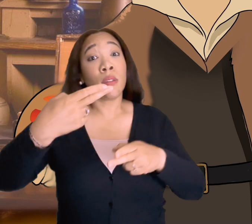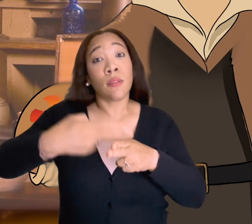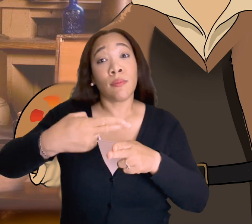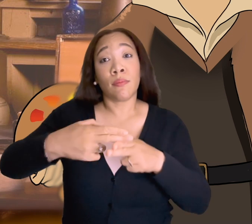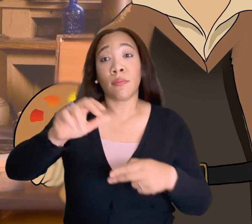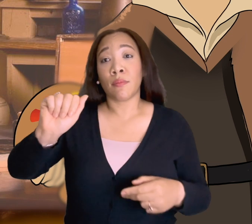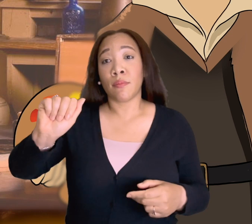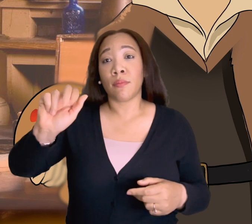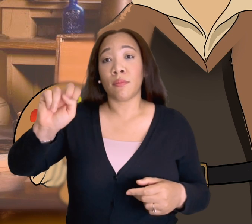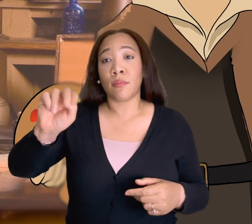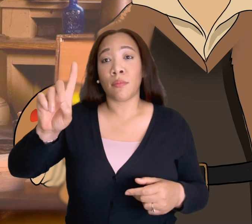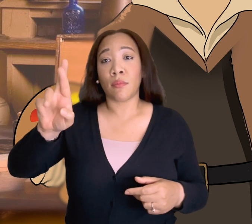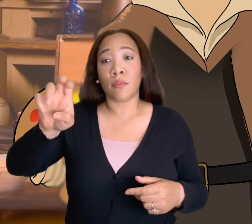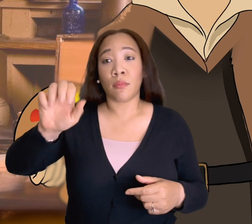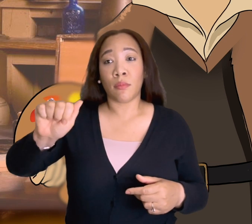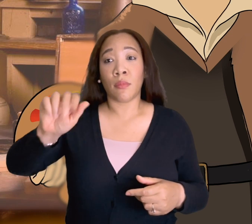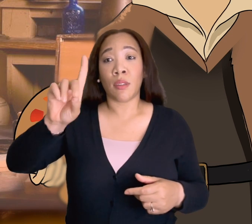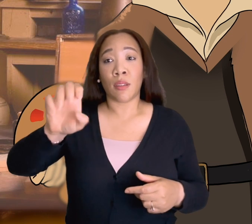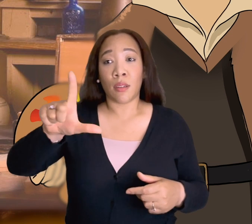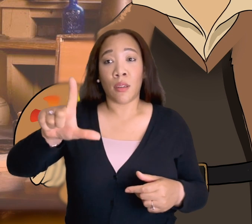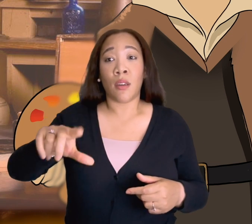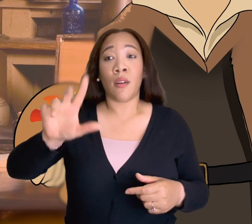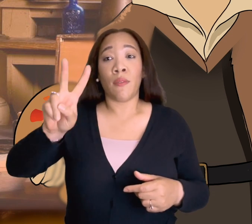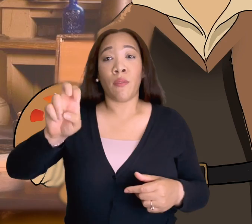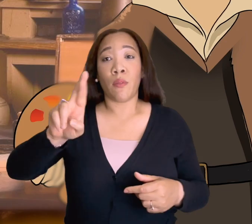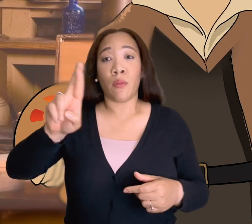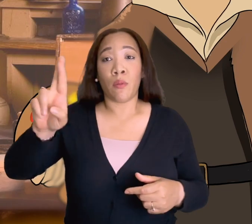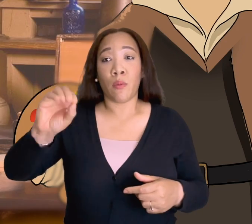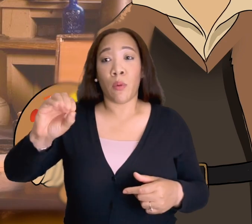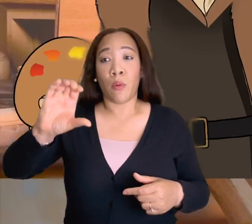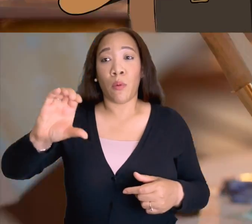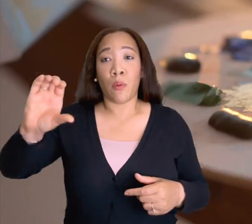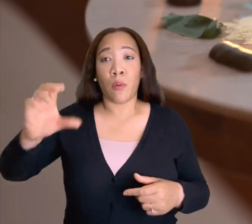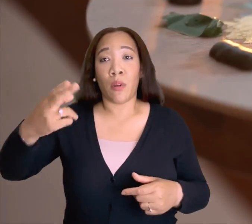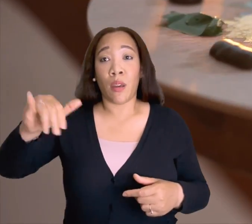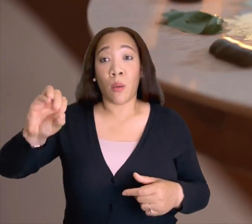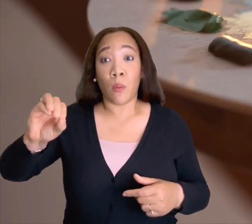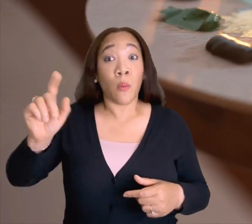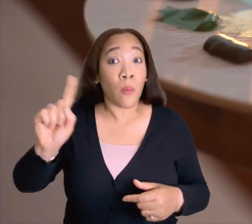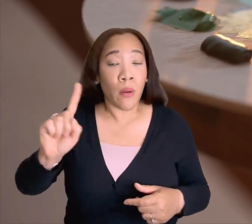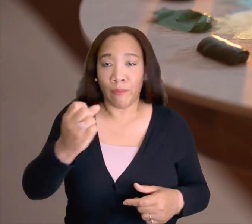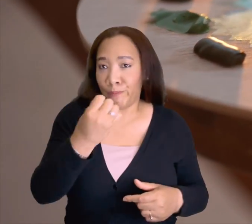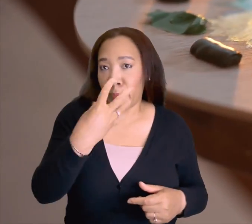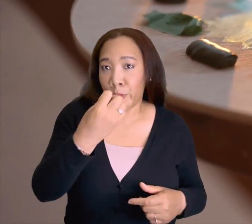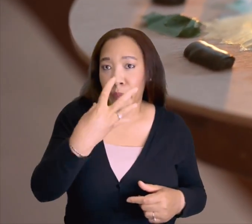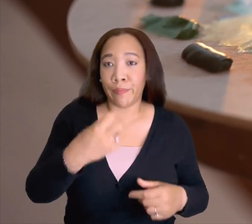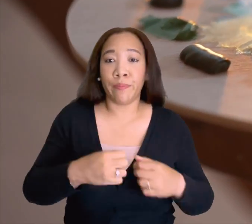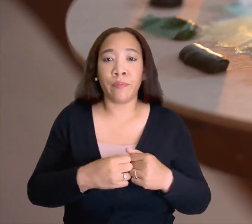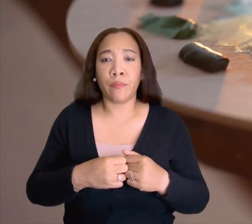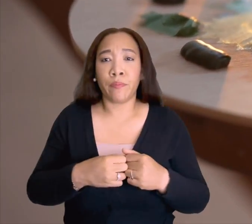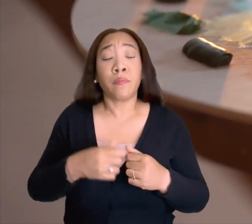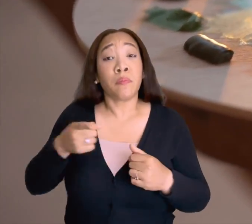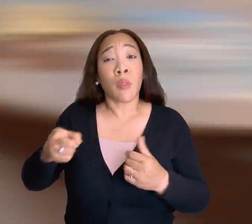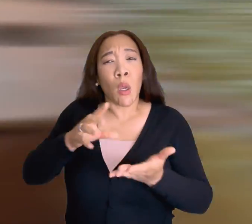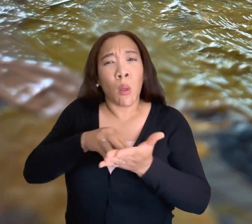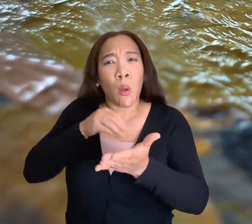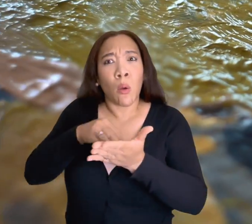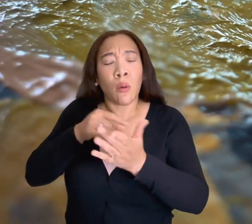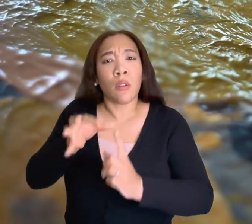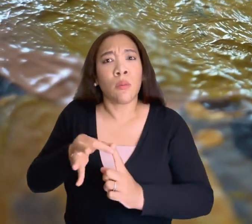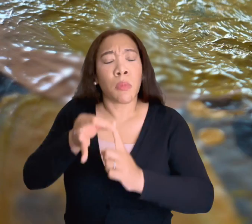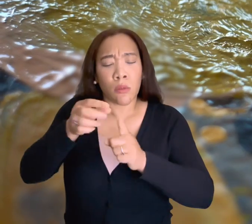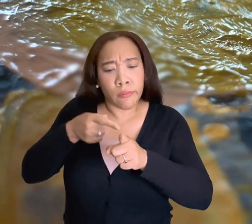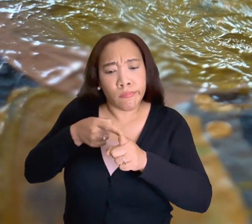artist named Andrea del Verrocchio in Florence. Leonardo learned a painting technique